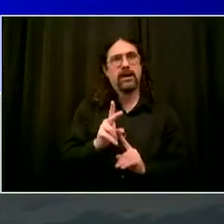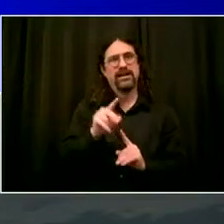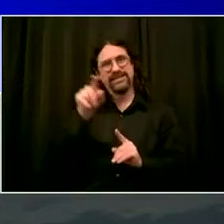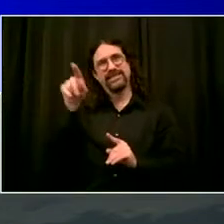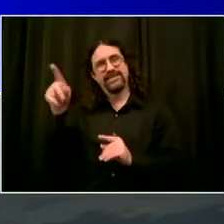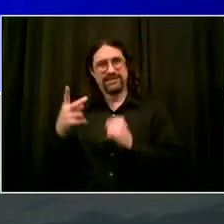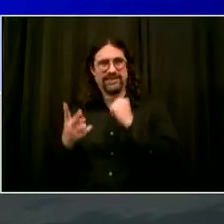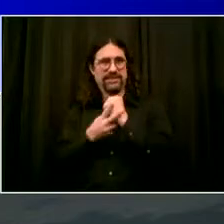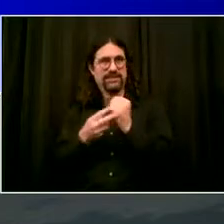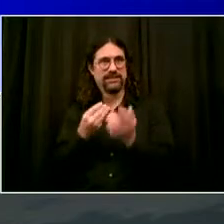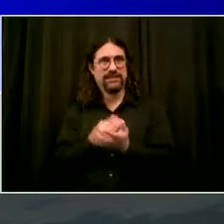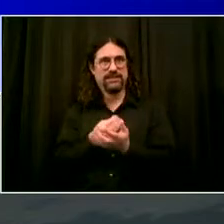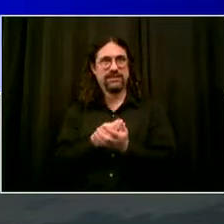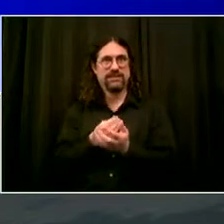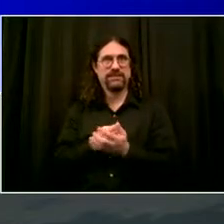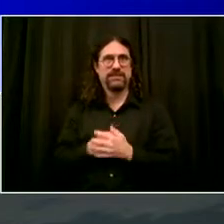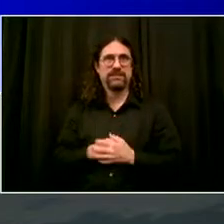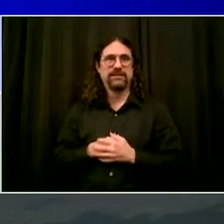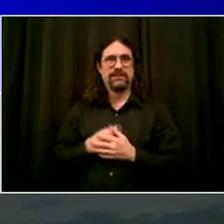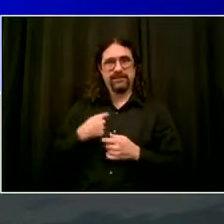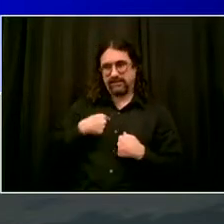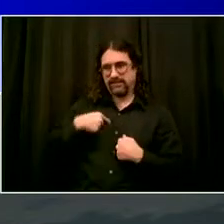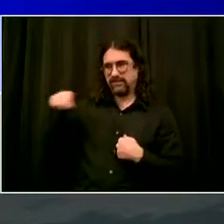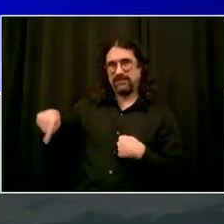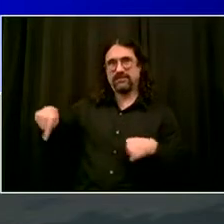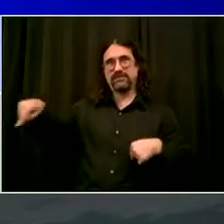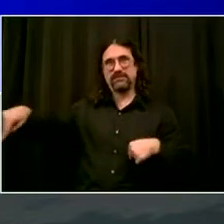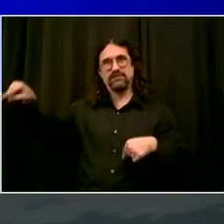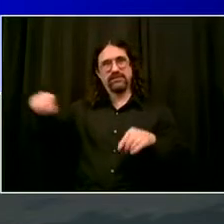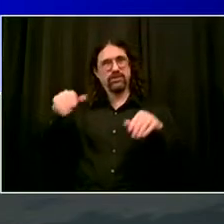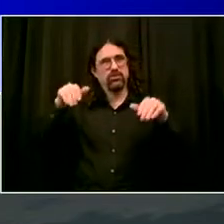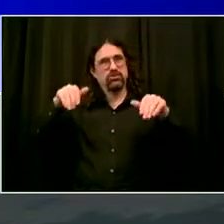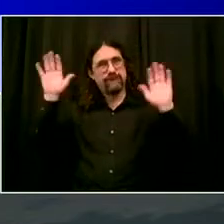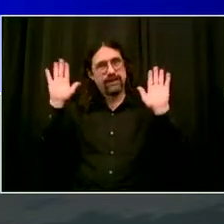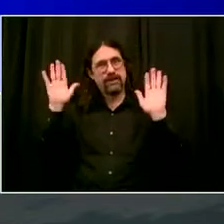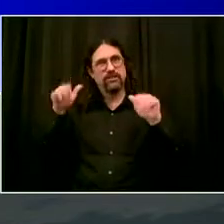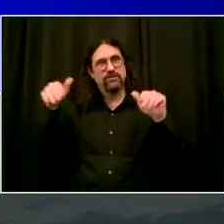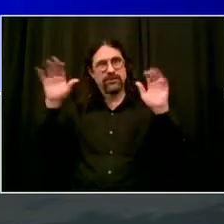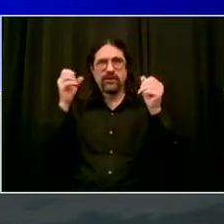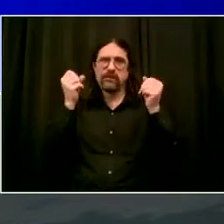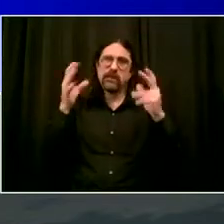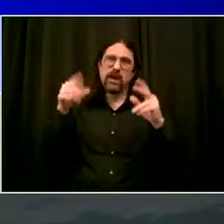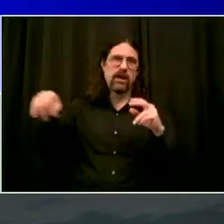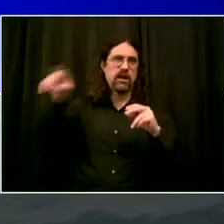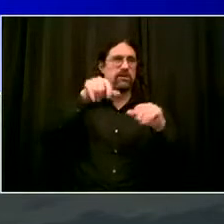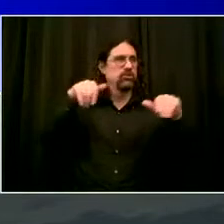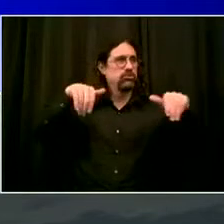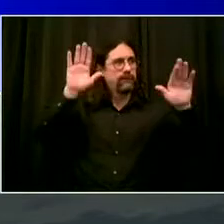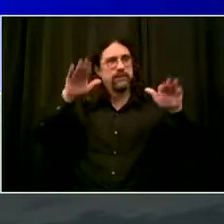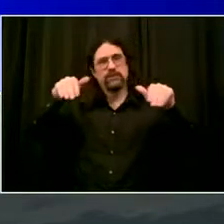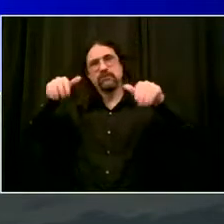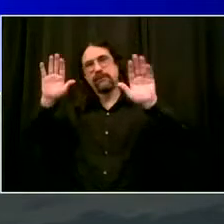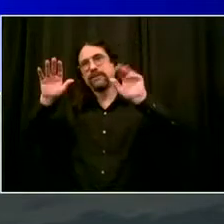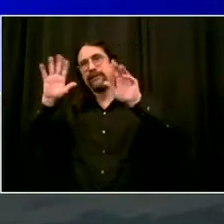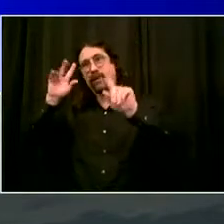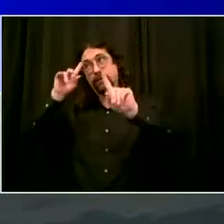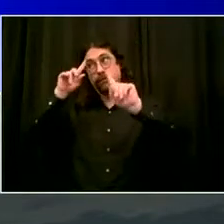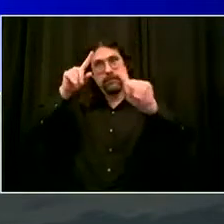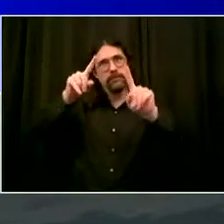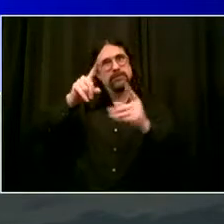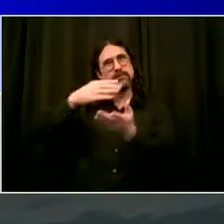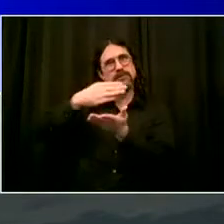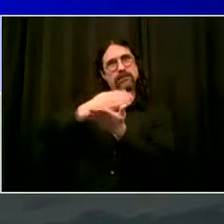furlows uh the savings that we found we have a whole set of agreements we've come to with our labor partners that resulted in